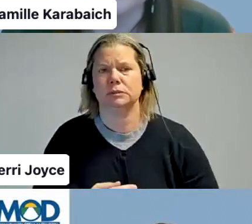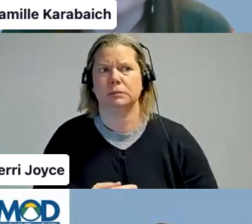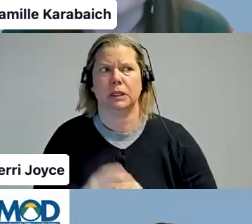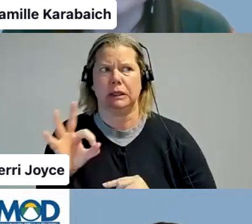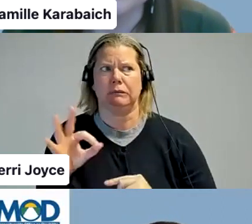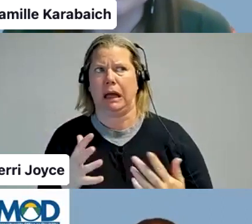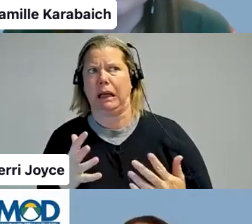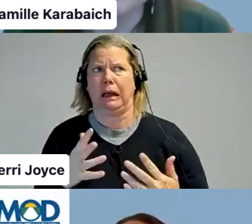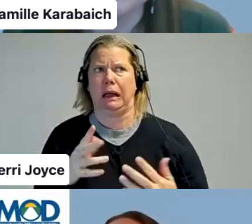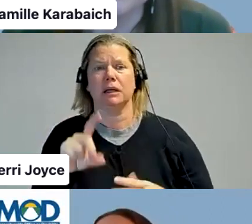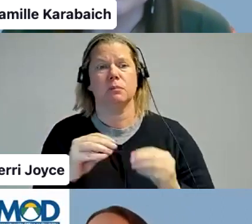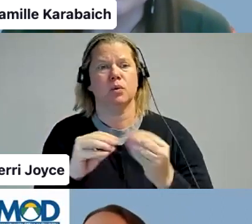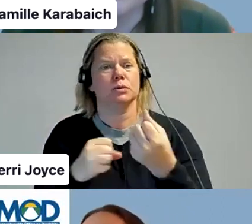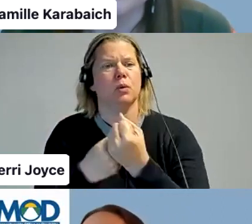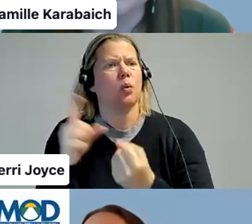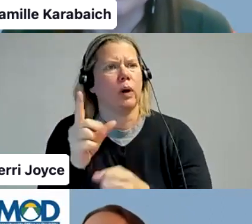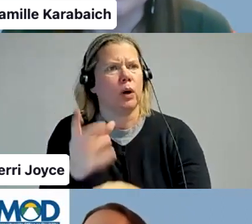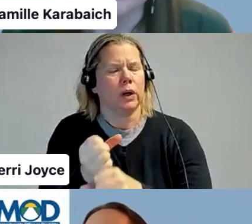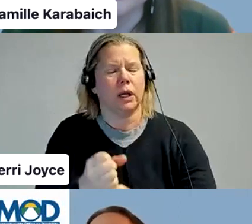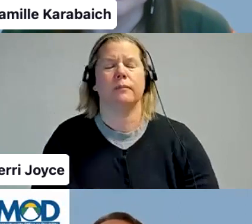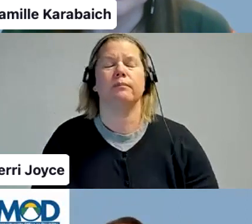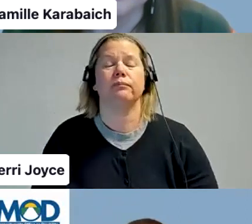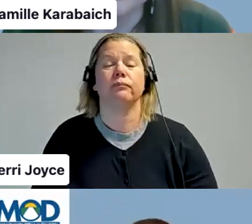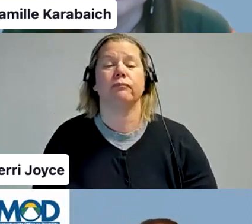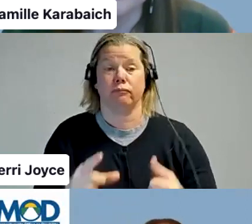it? Firstly, MOD.